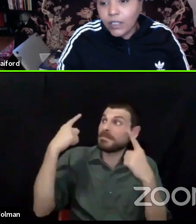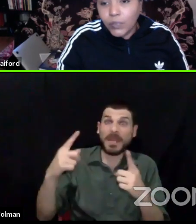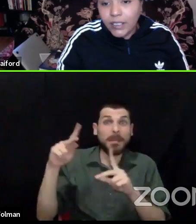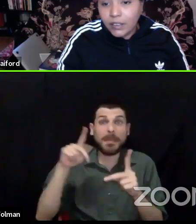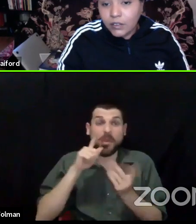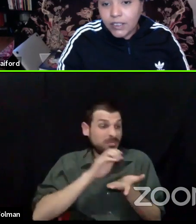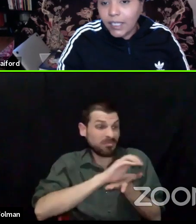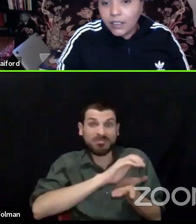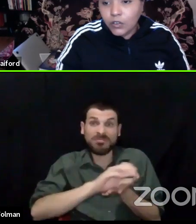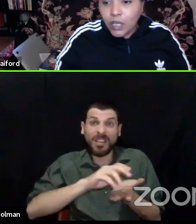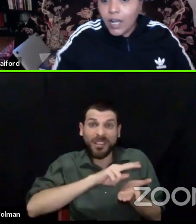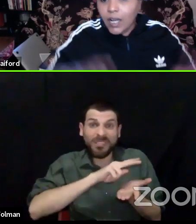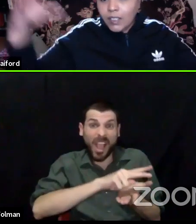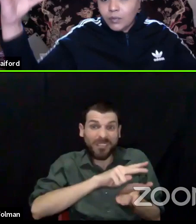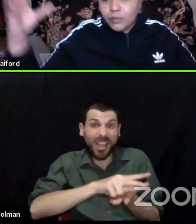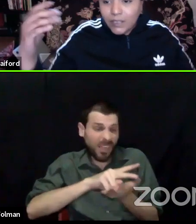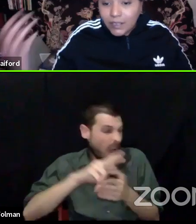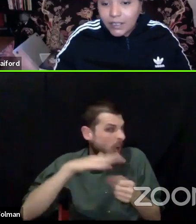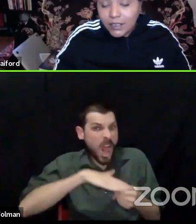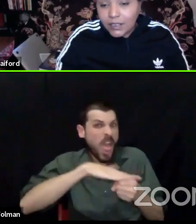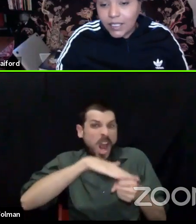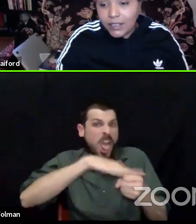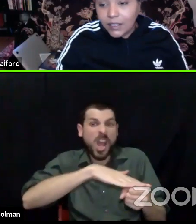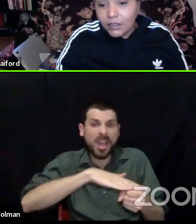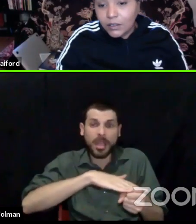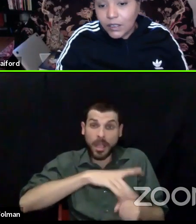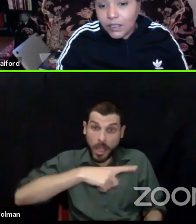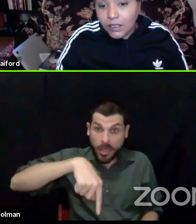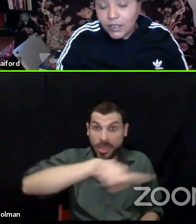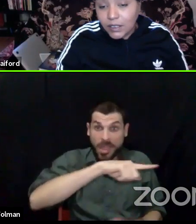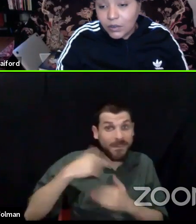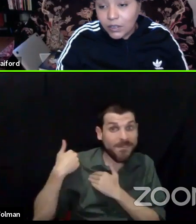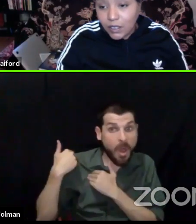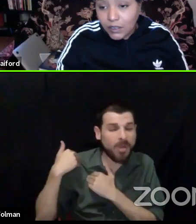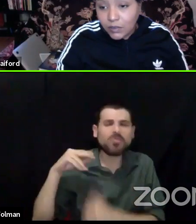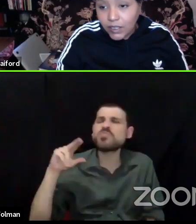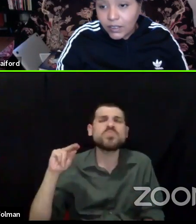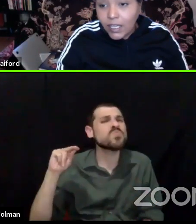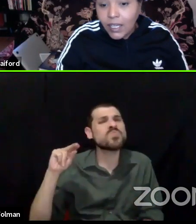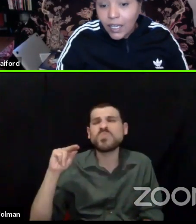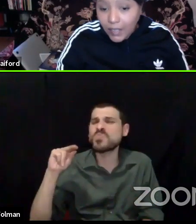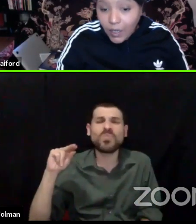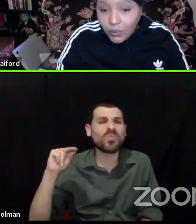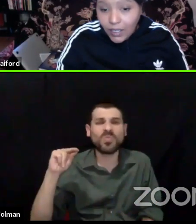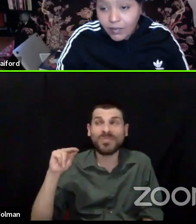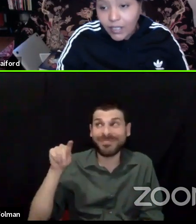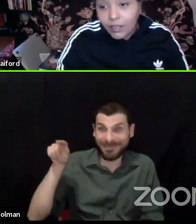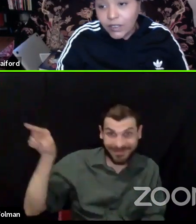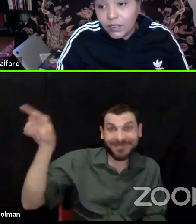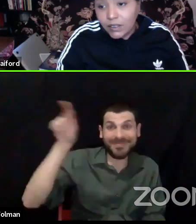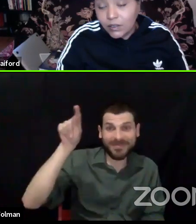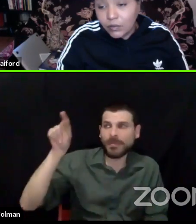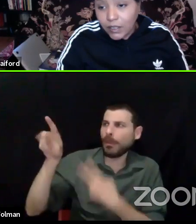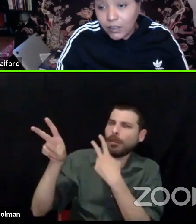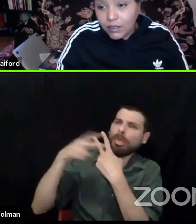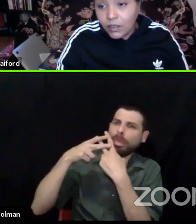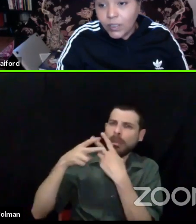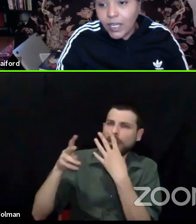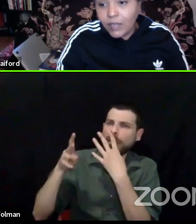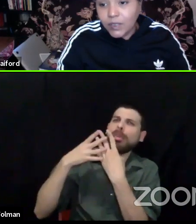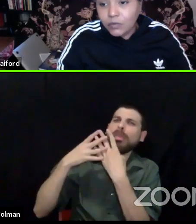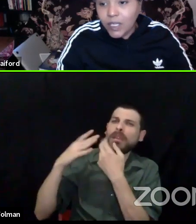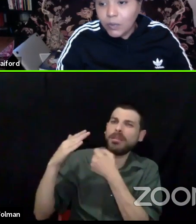fail. We didn't create the crime statistics that they used against us to incarcerate us. And now we have that evidence on the record.